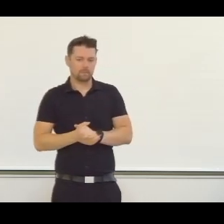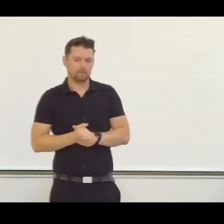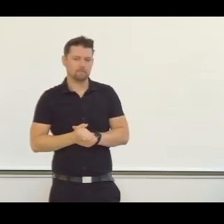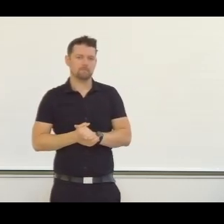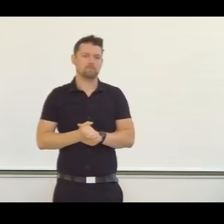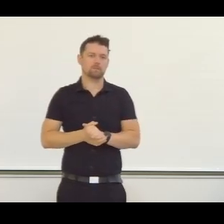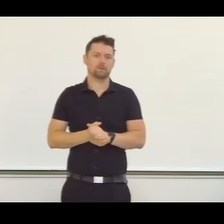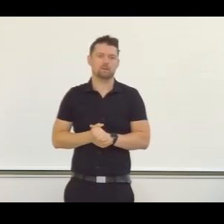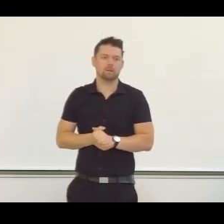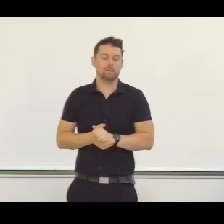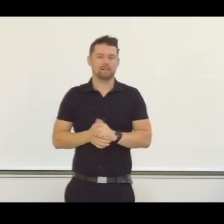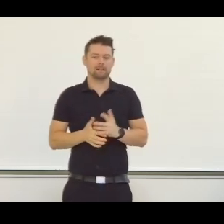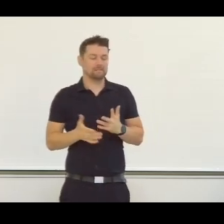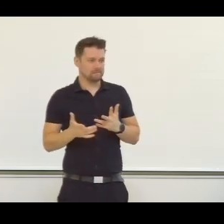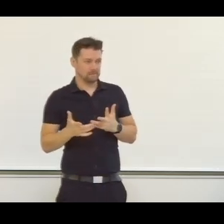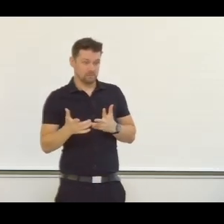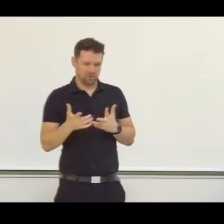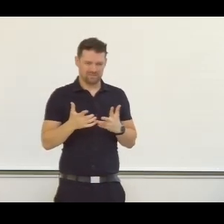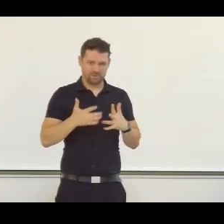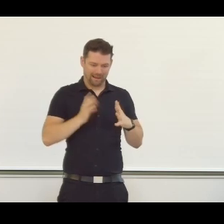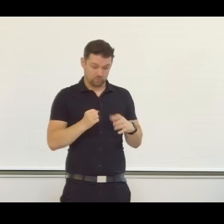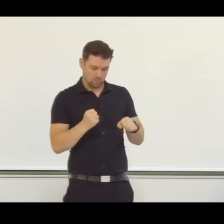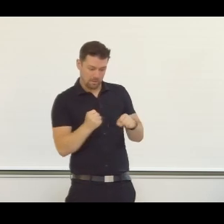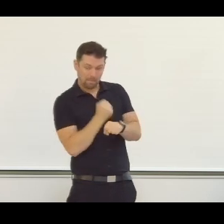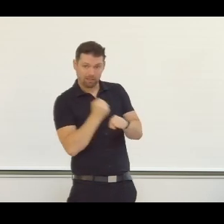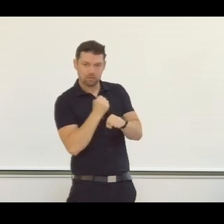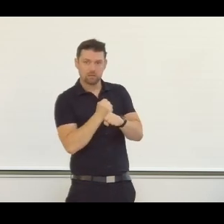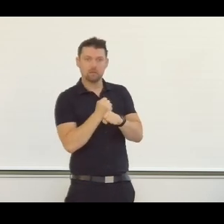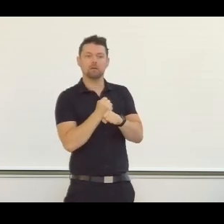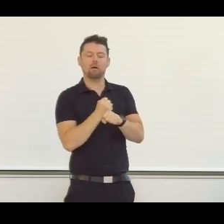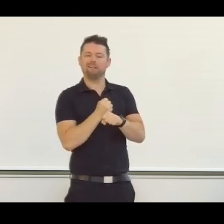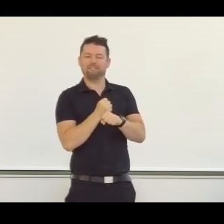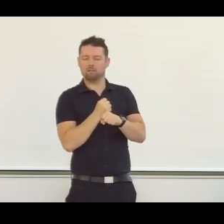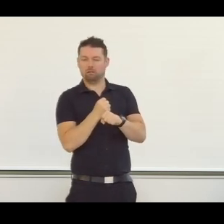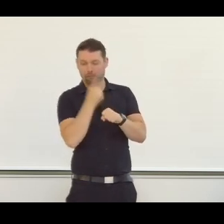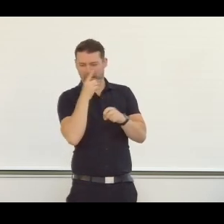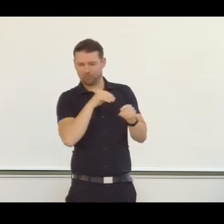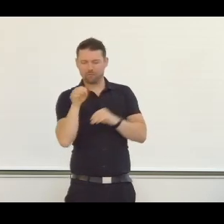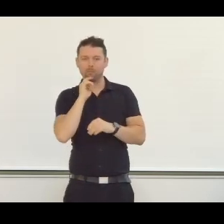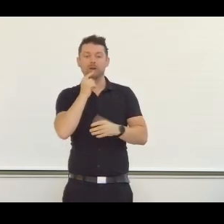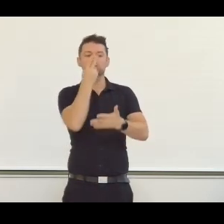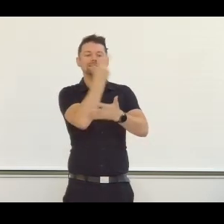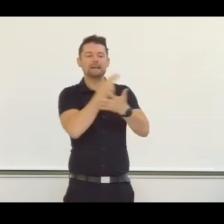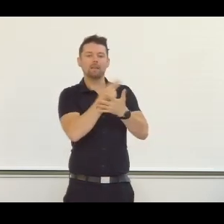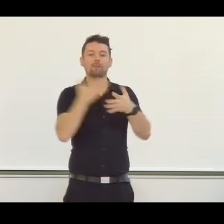it and construct it in a way that it could be sent off directly in a rocket, but to design the base so it's functional.